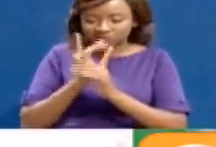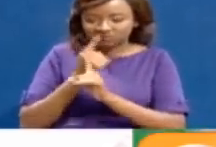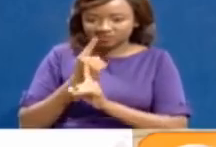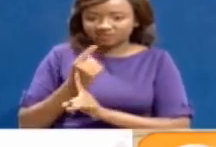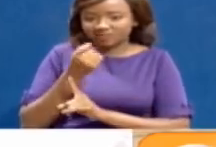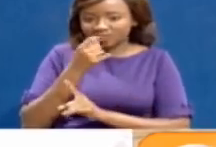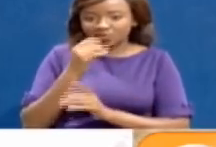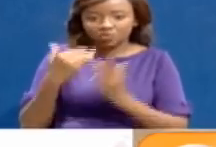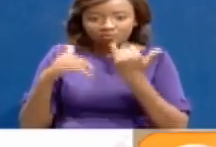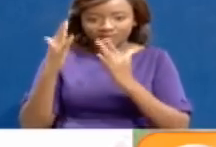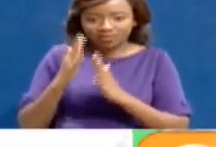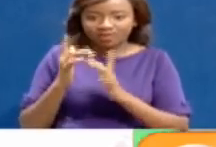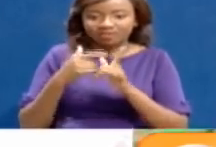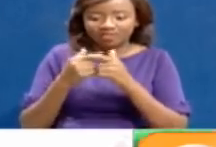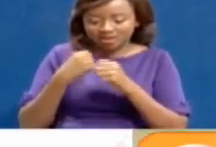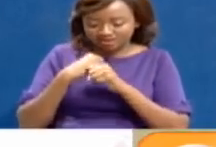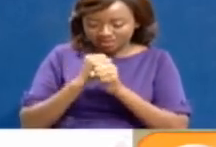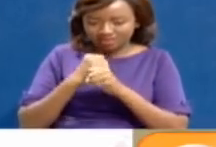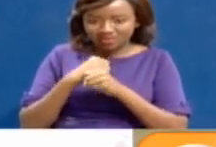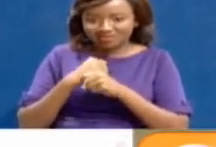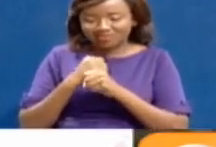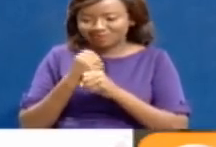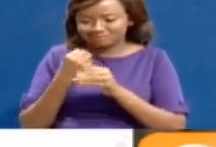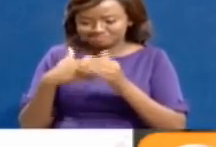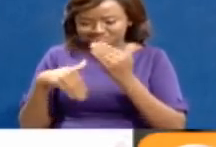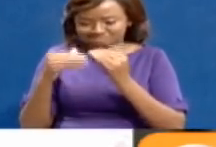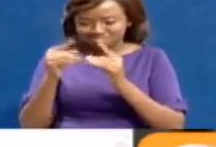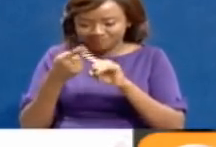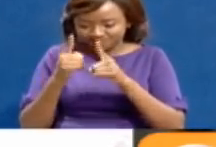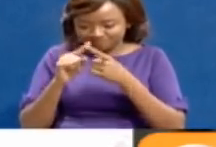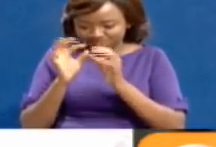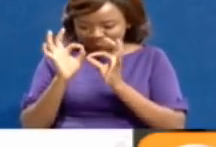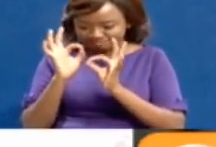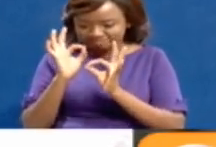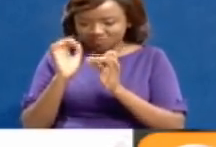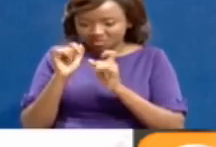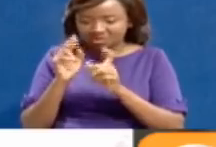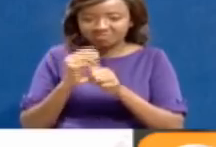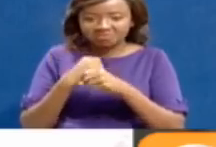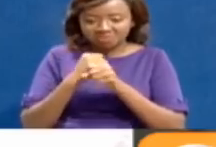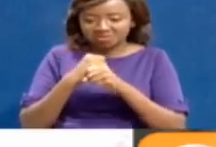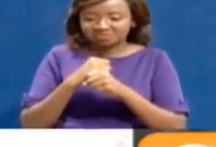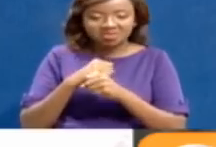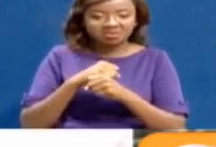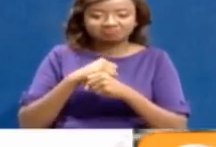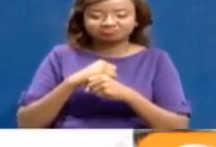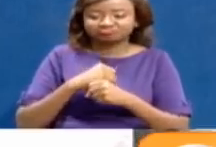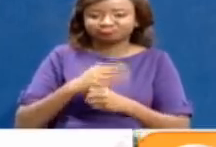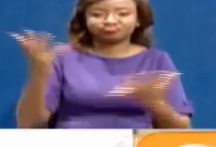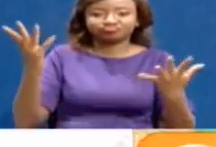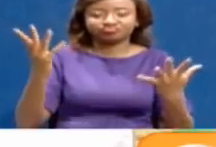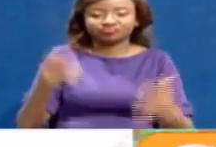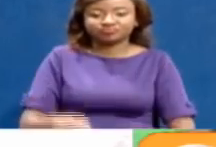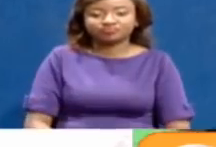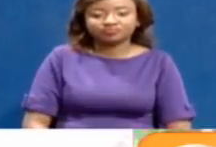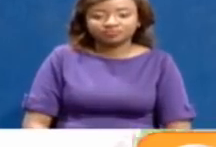to medical standards and manufacturing experts so that it is standardized and can be easily produced in large numbers. We